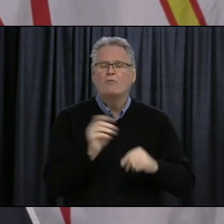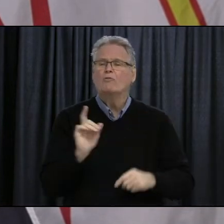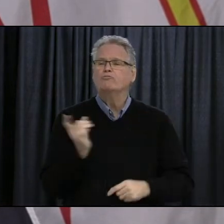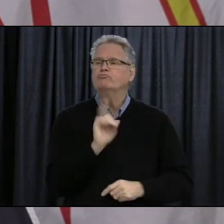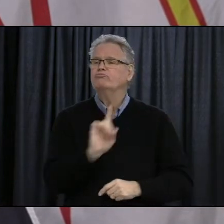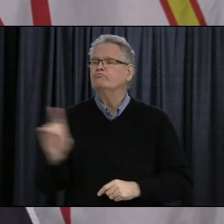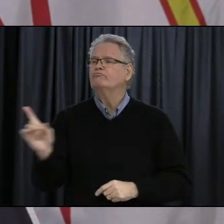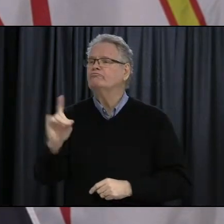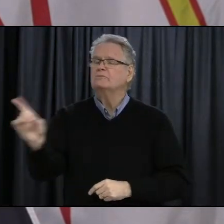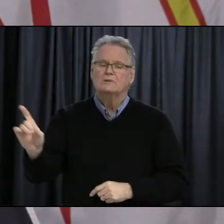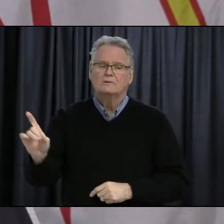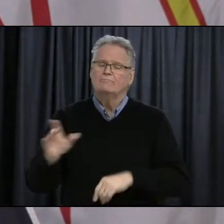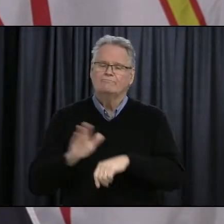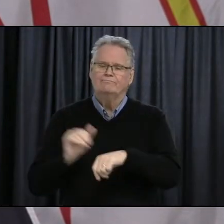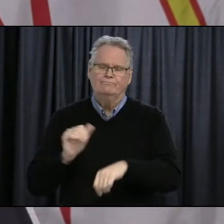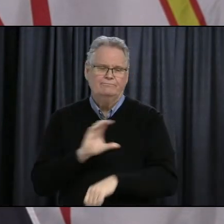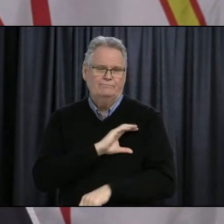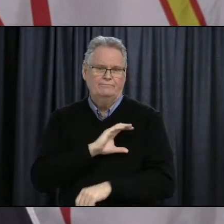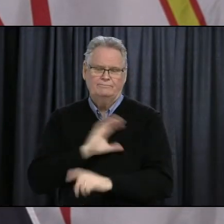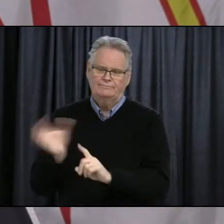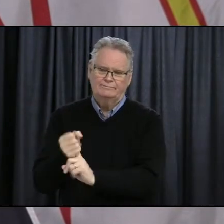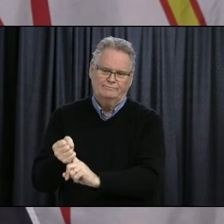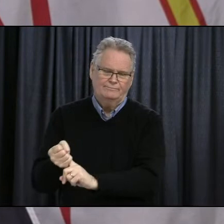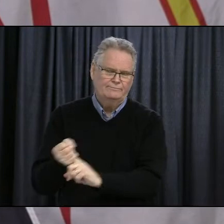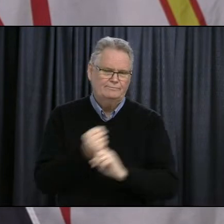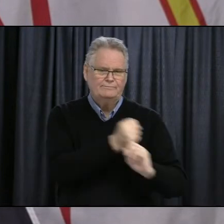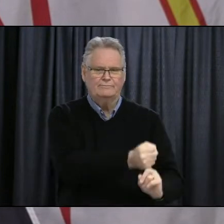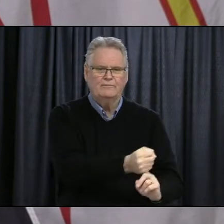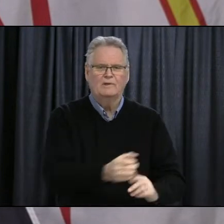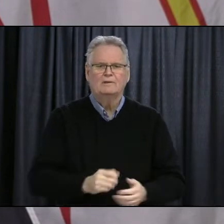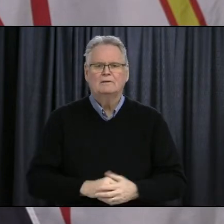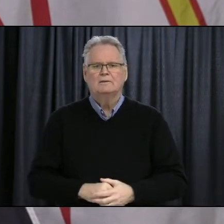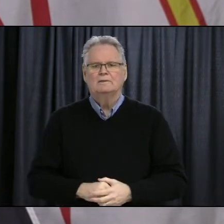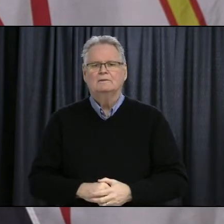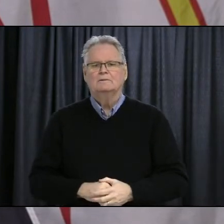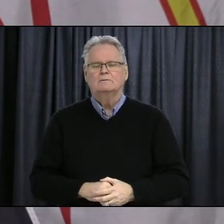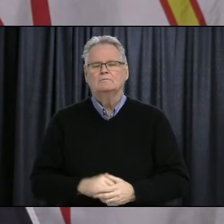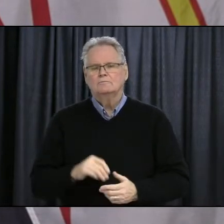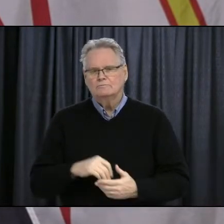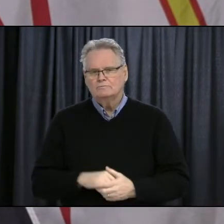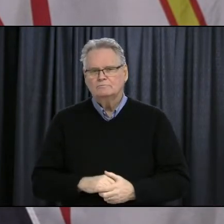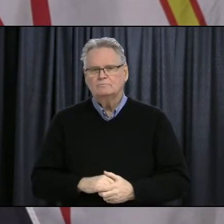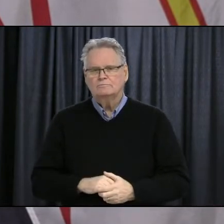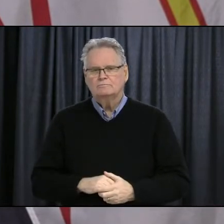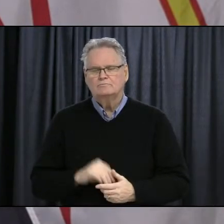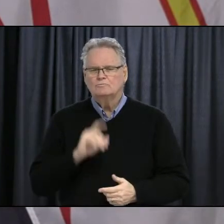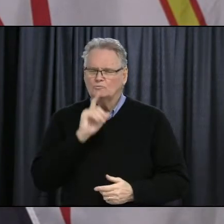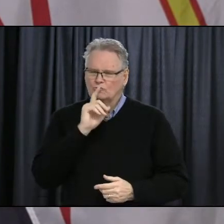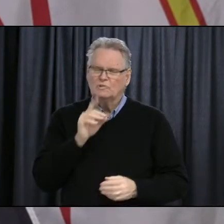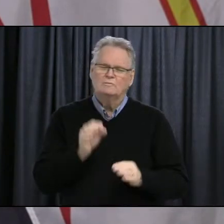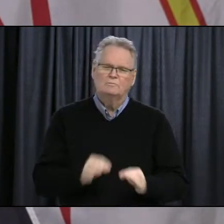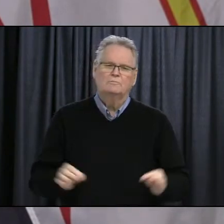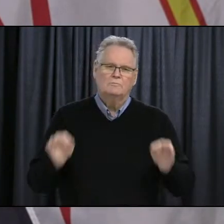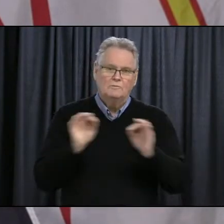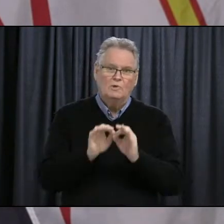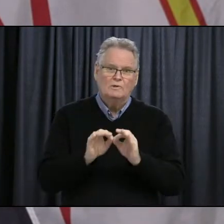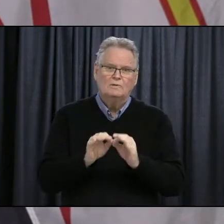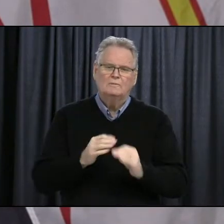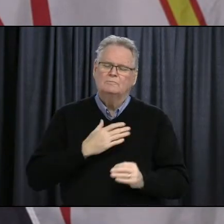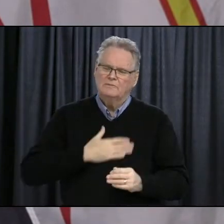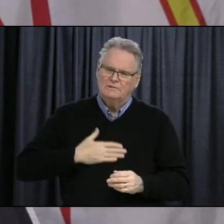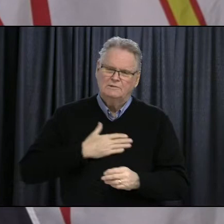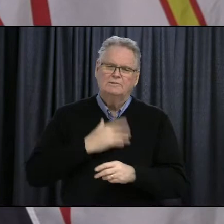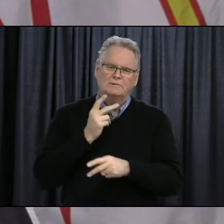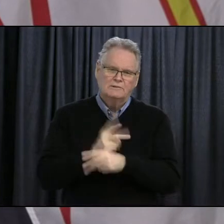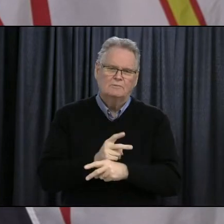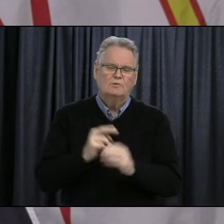also trigger a referral to enforcement. These measures are critical to protecting the health and well-being of our population. As